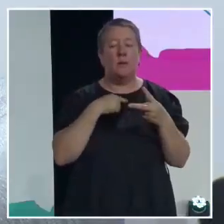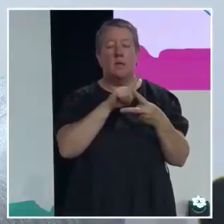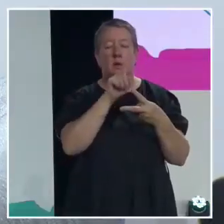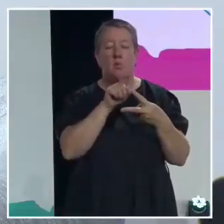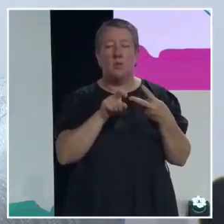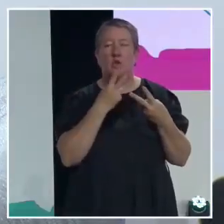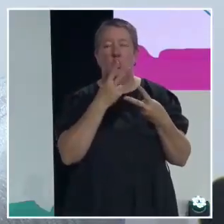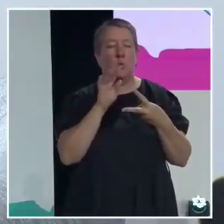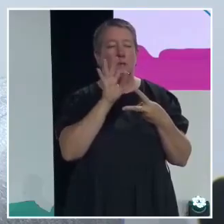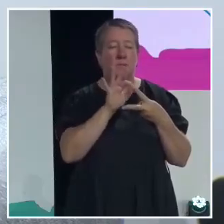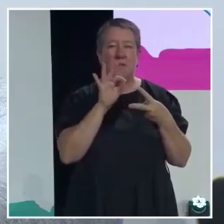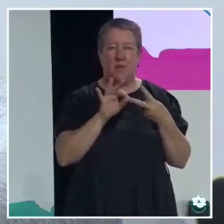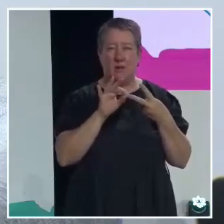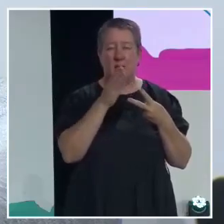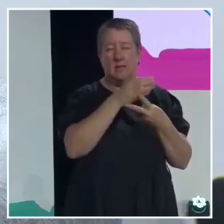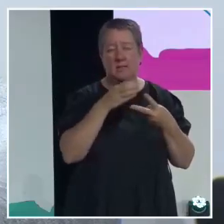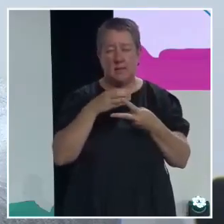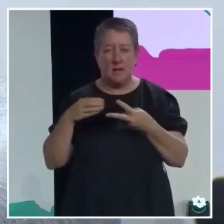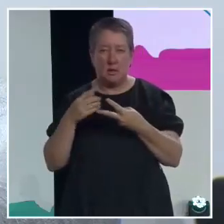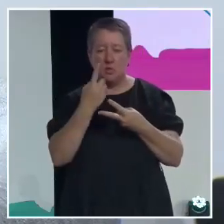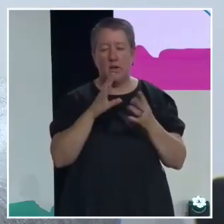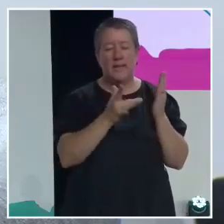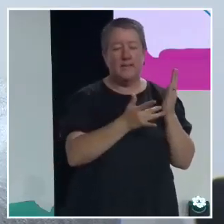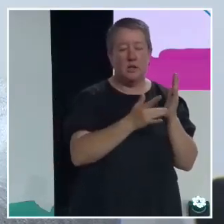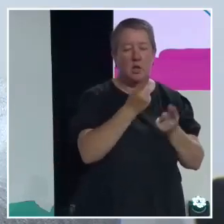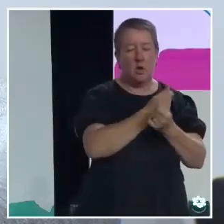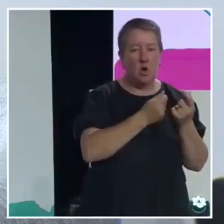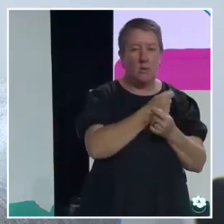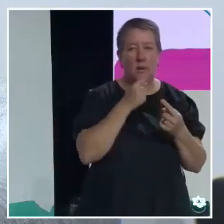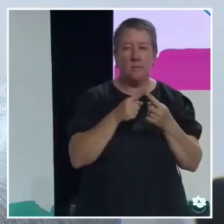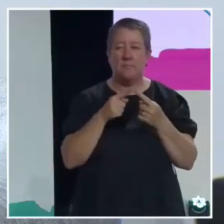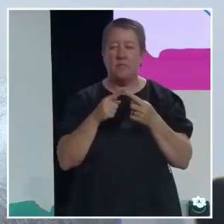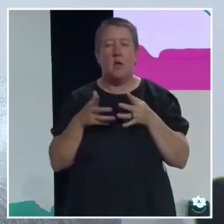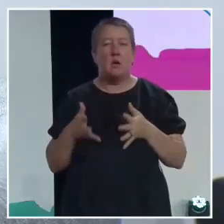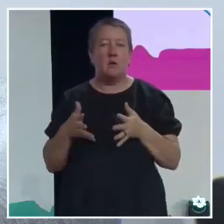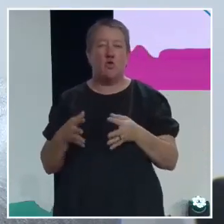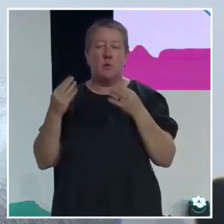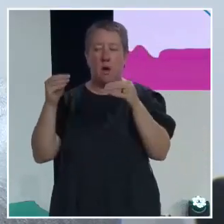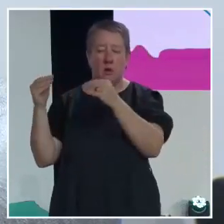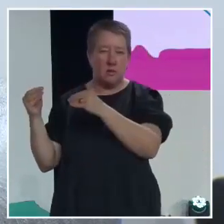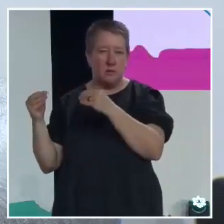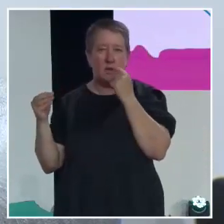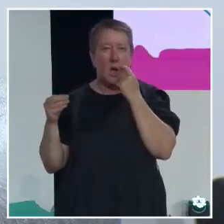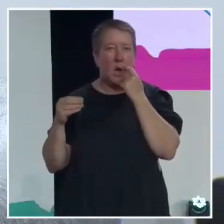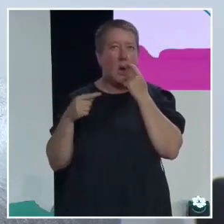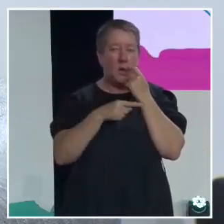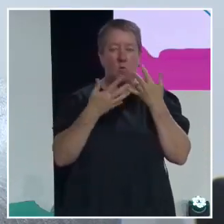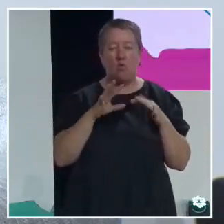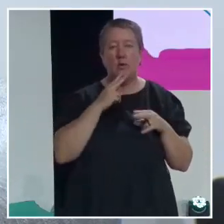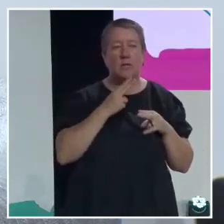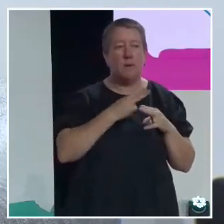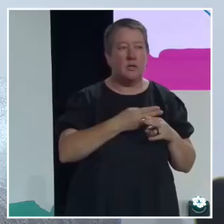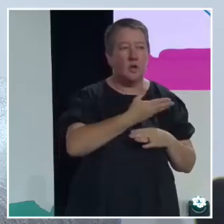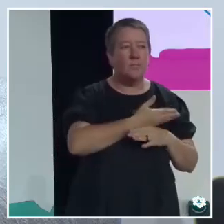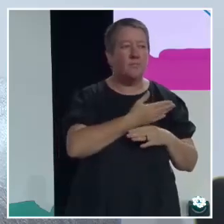specific sectors. One is the digital economy, the other one is carbon markets, which Remy Rio alluded to. Do you